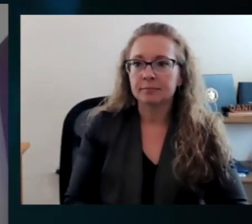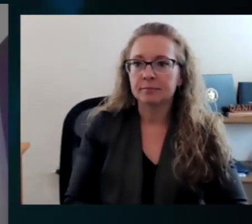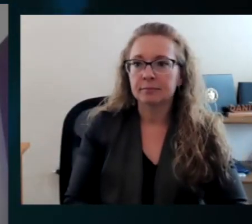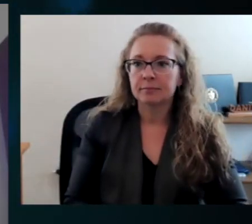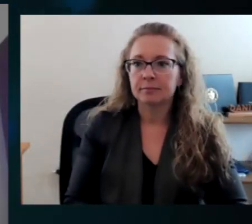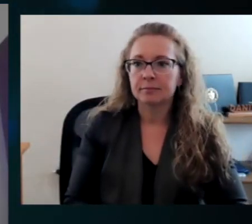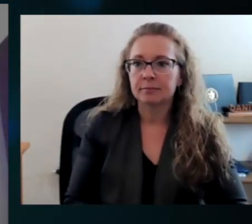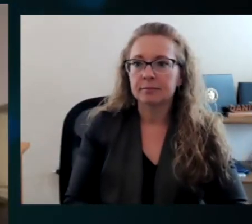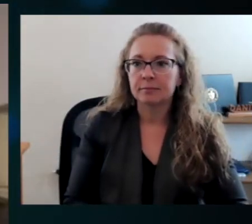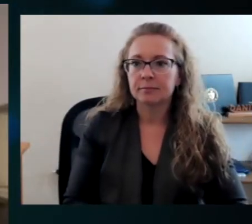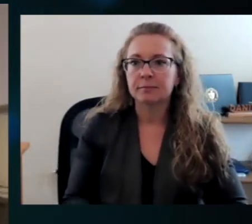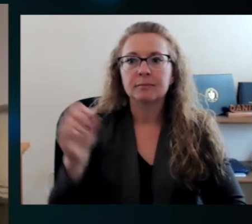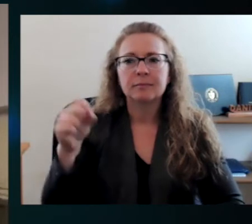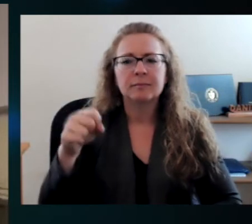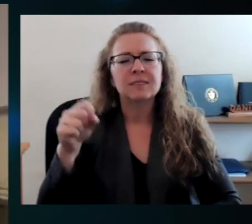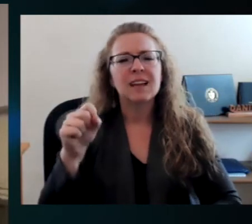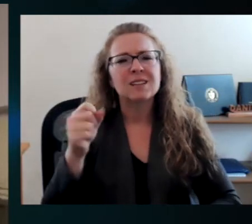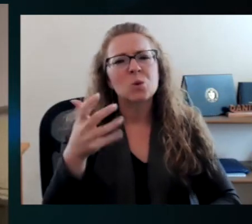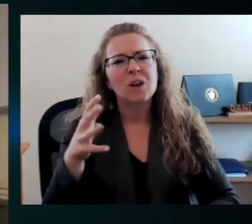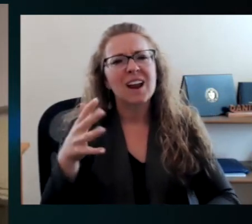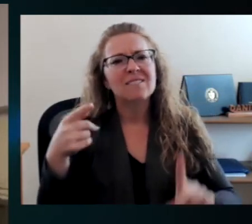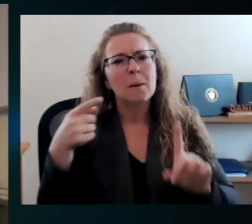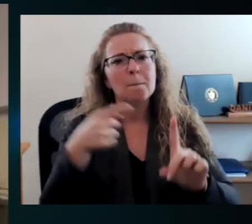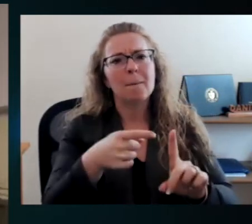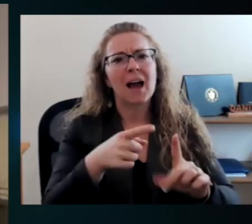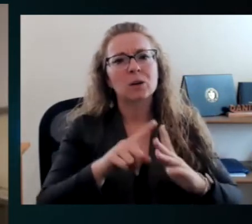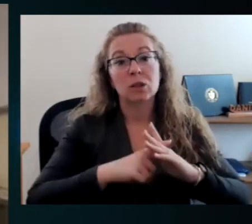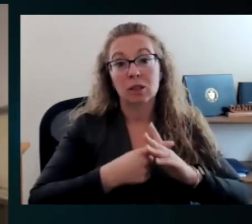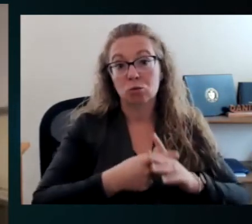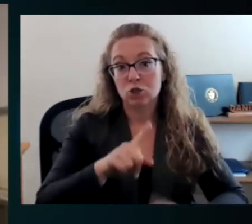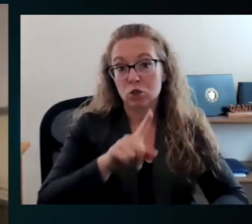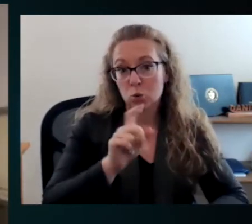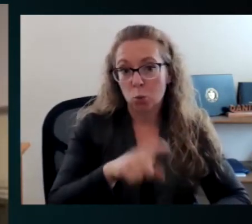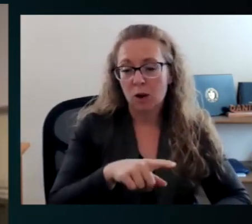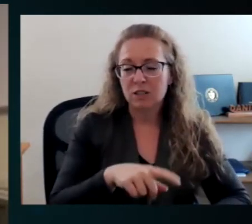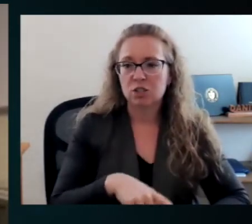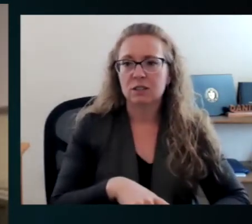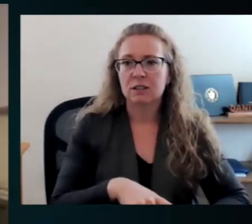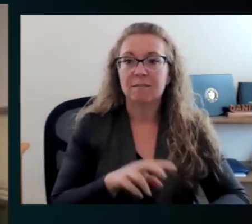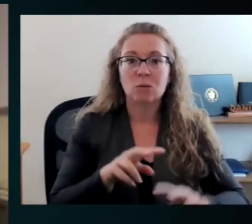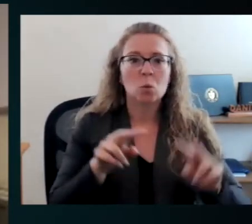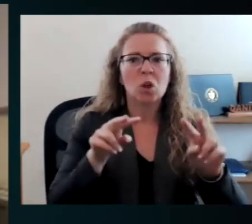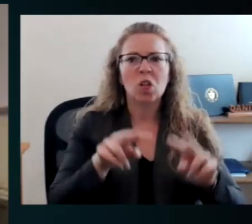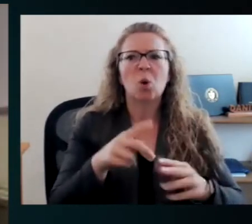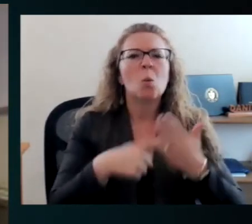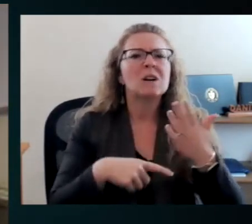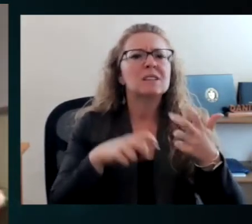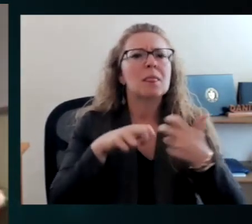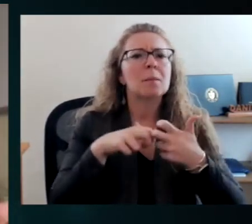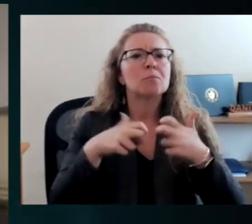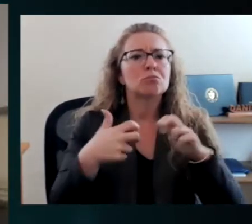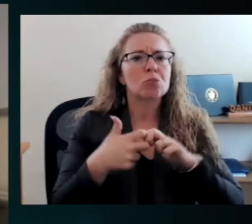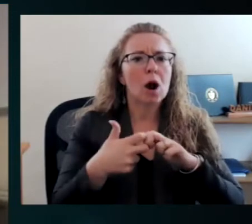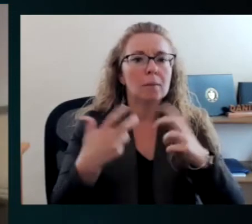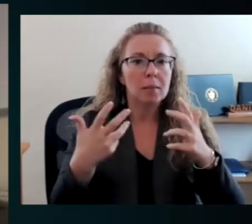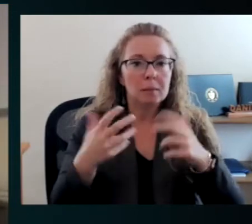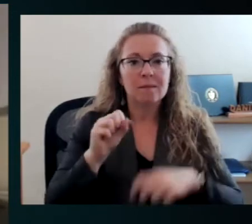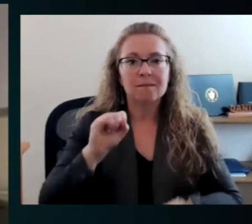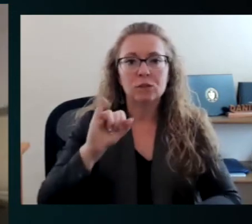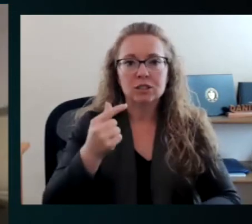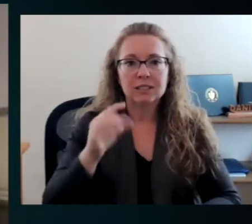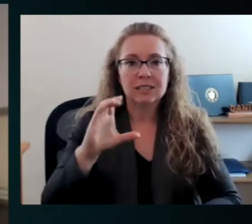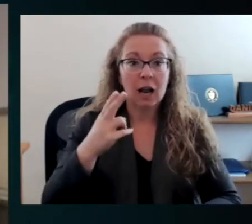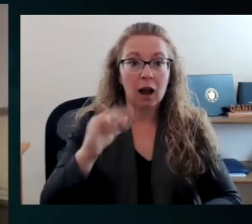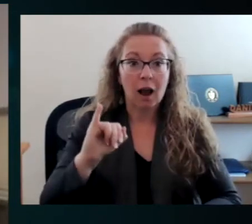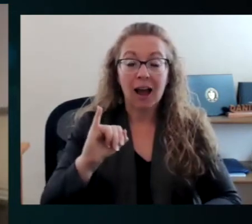Yeah, so kind of getting back to the original question, if we're looking at what the problems are for SIGCHI, it's this. It's what's happening